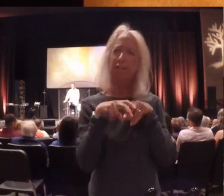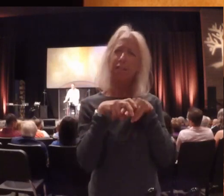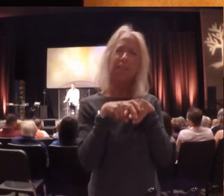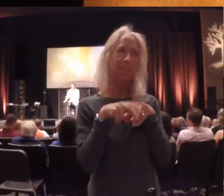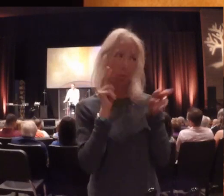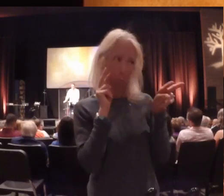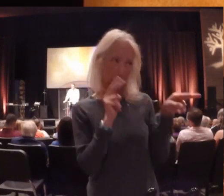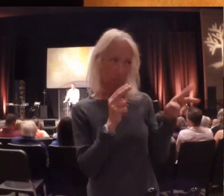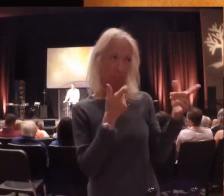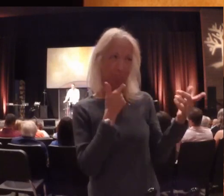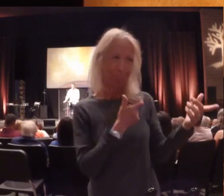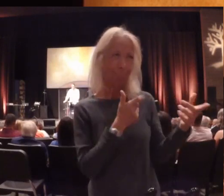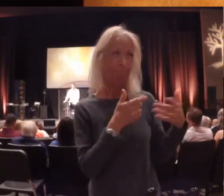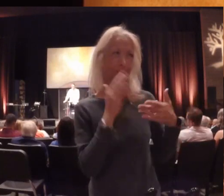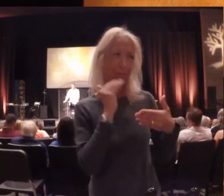that fourth day, and